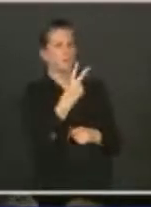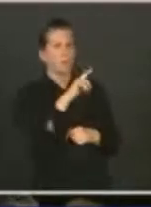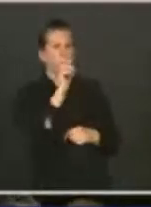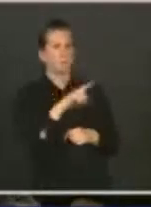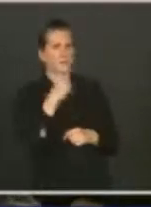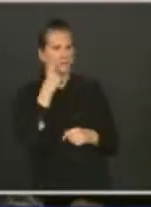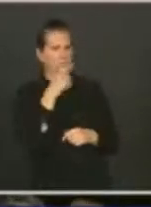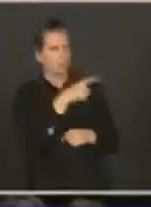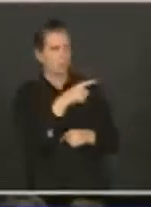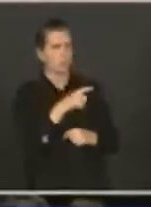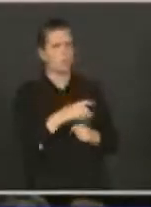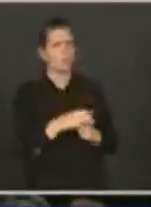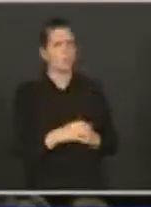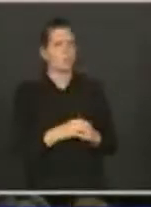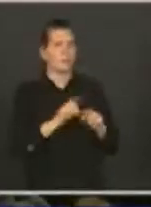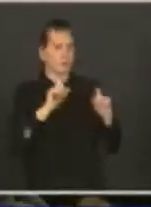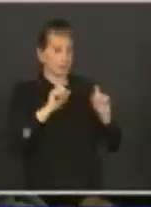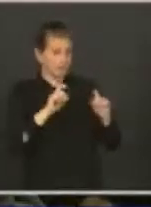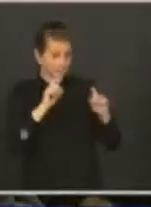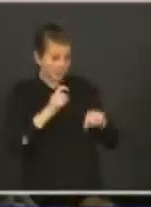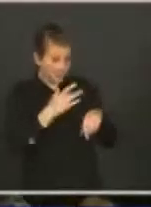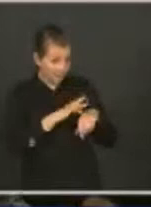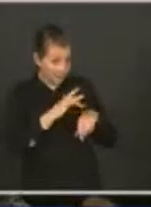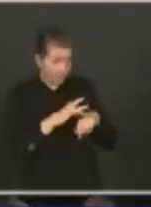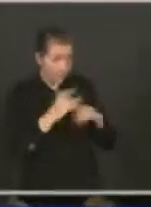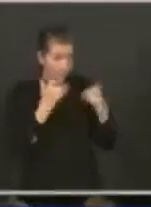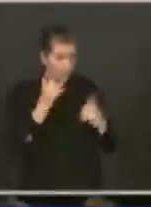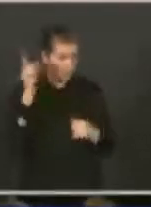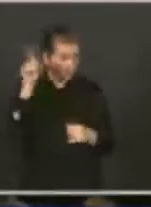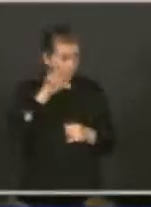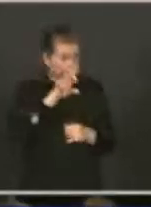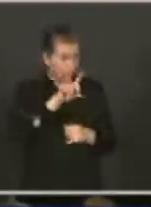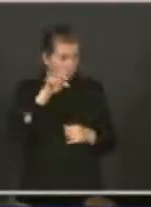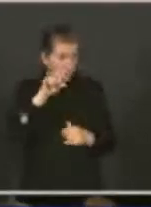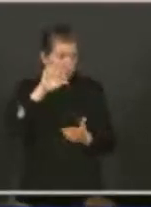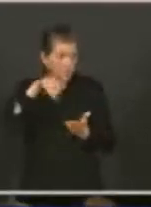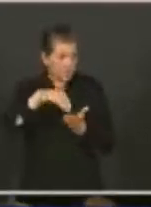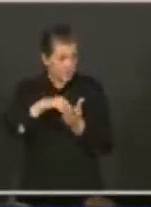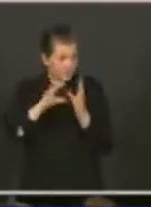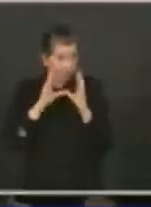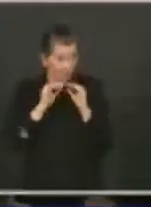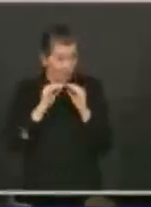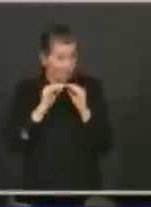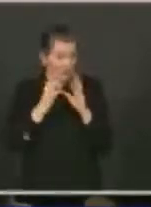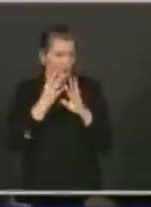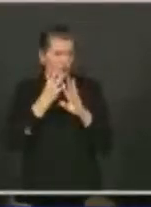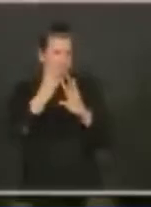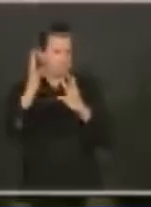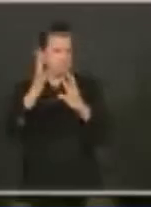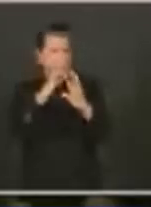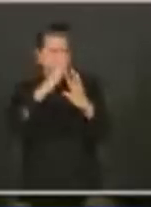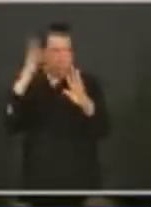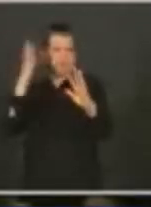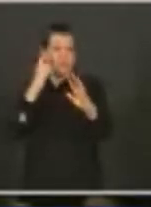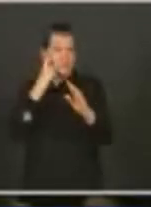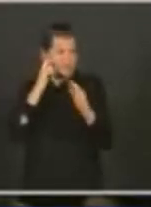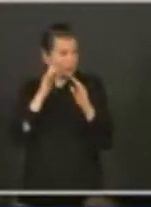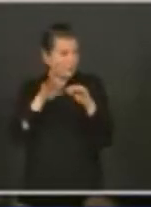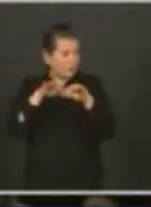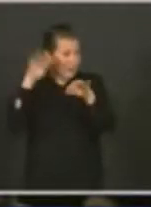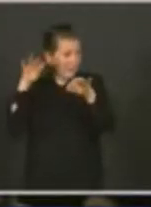availability. Right now, there was a line outside Dunkin' Donuts Center. Traffic was stopped. It's taking days for people to